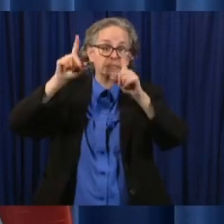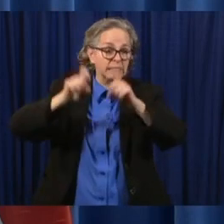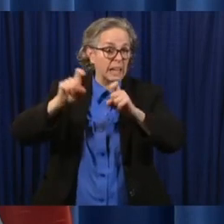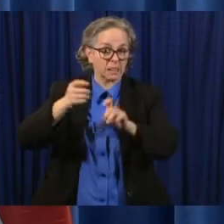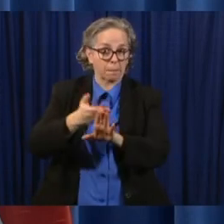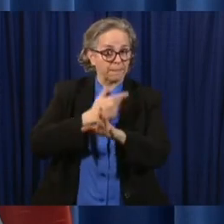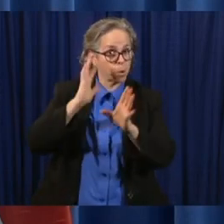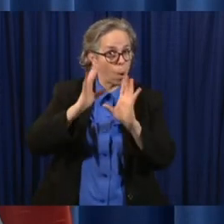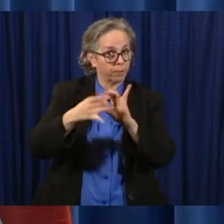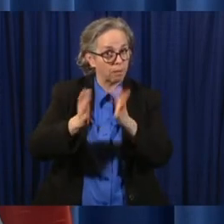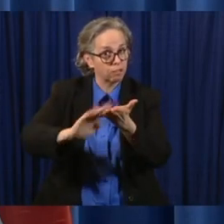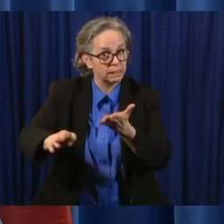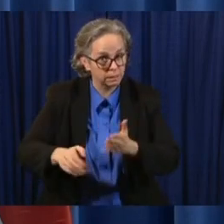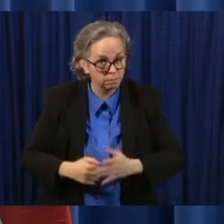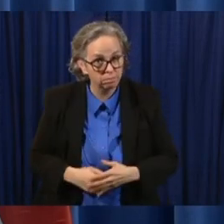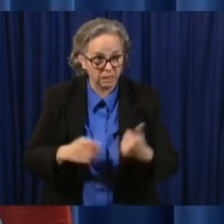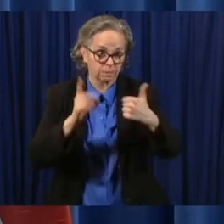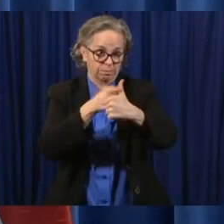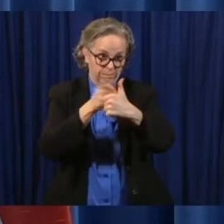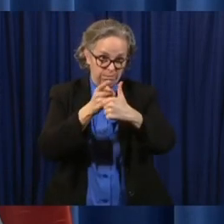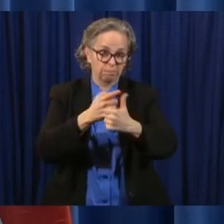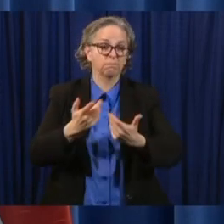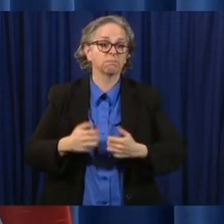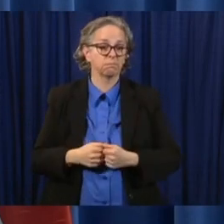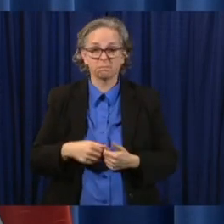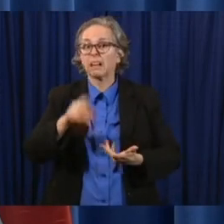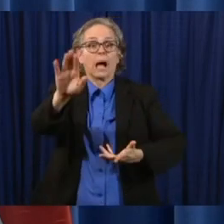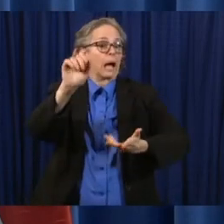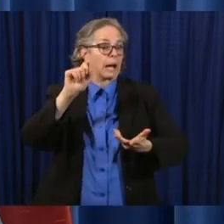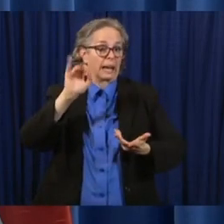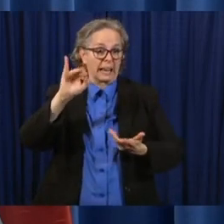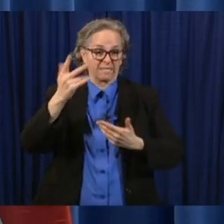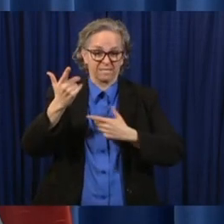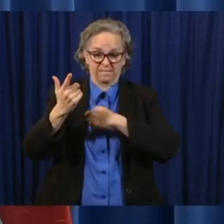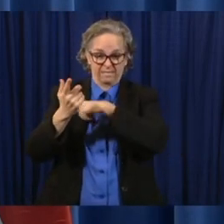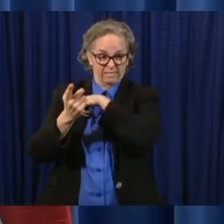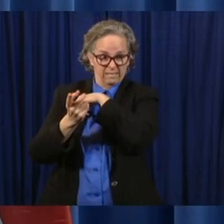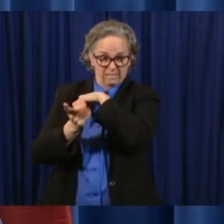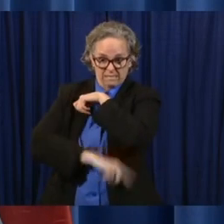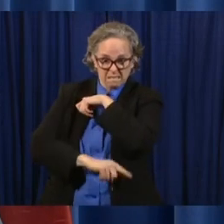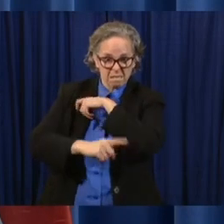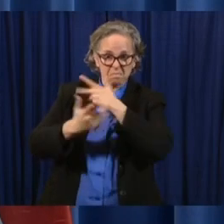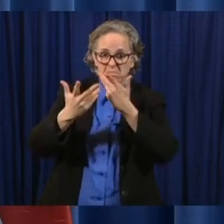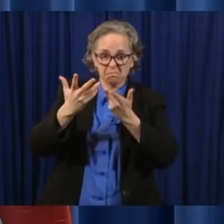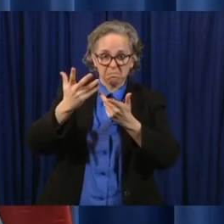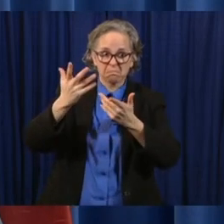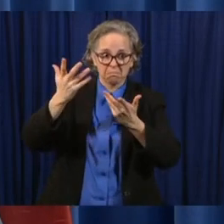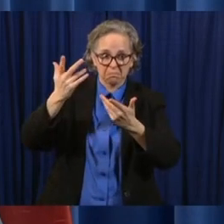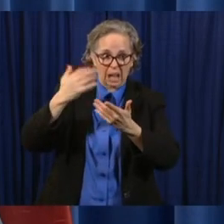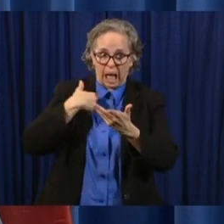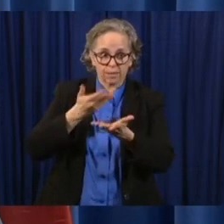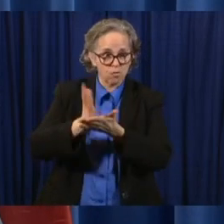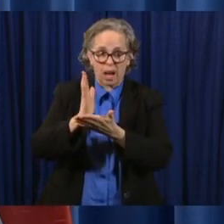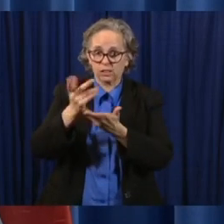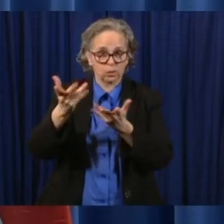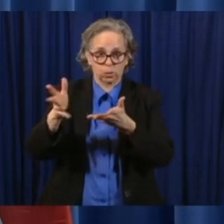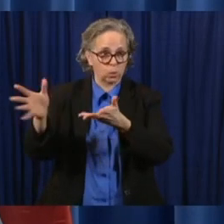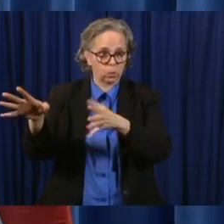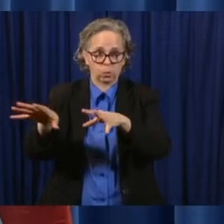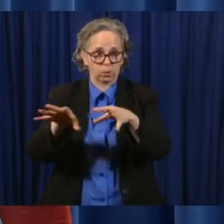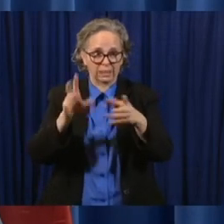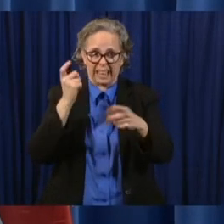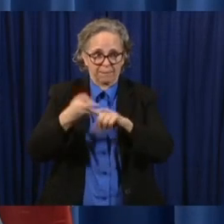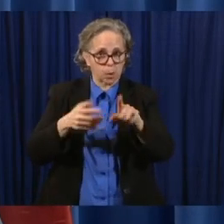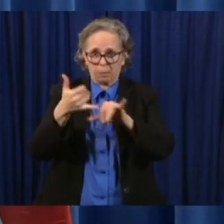They have every right to leave if their prison sentence has expired, and we have no way of holding them. But testing